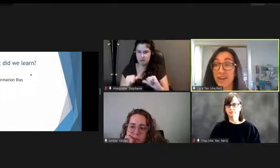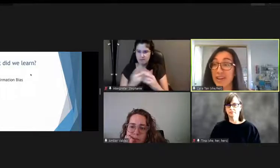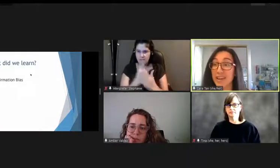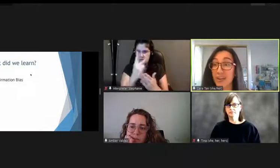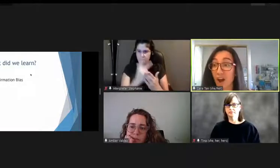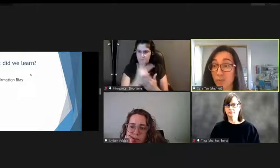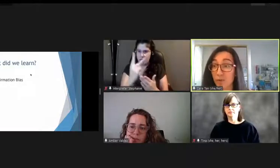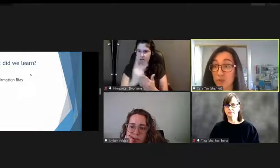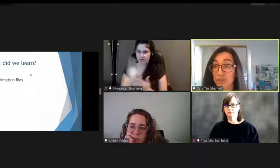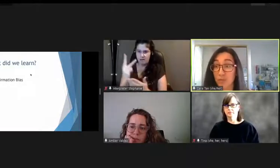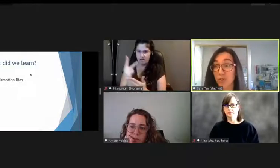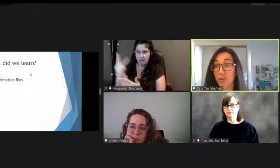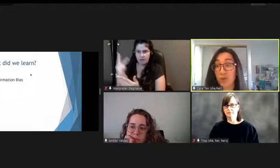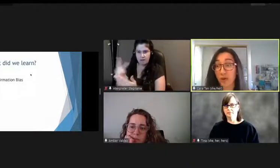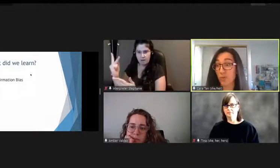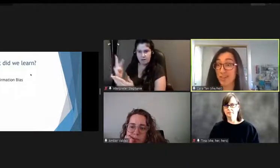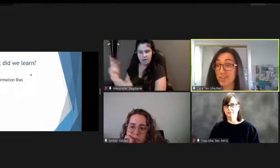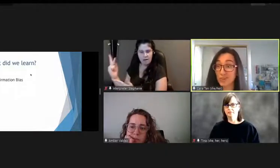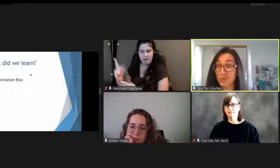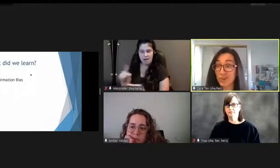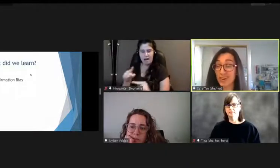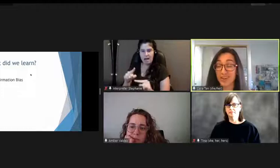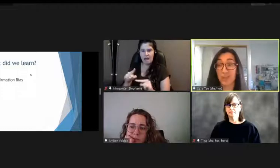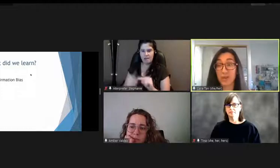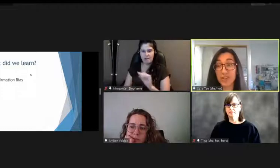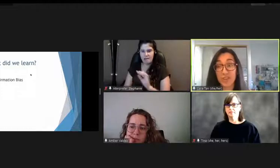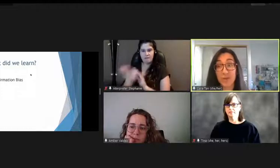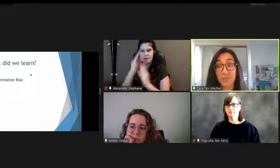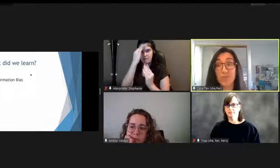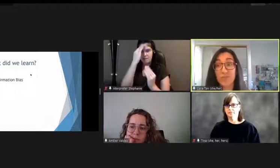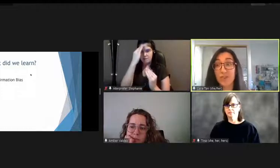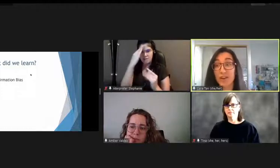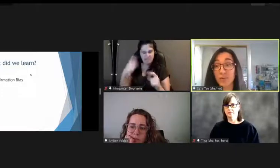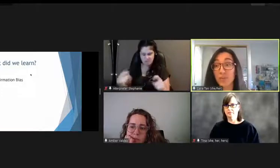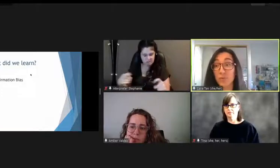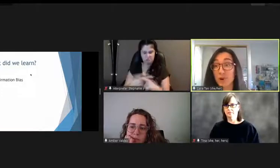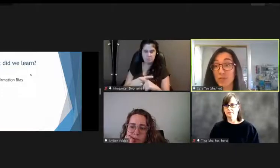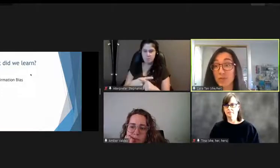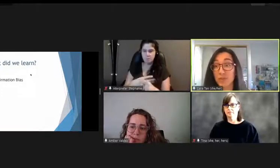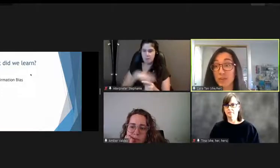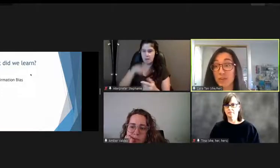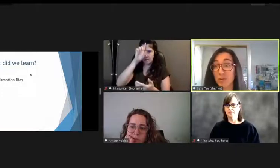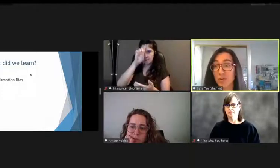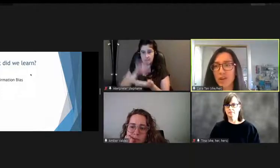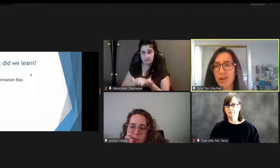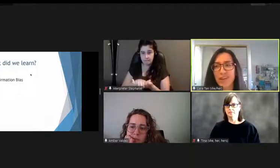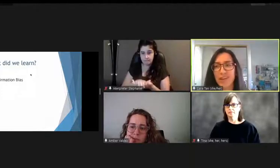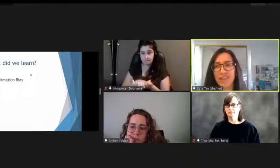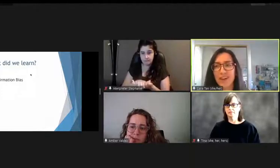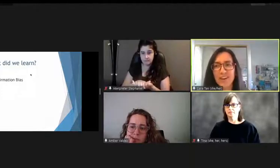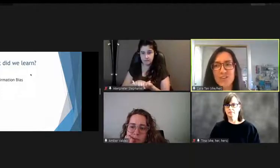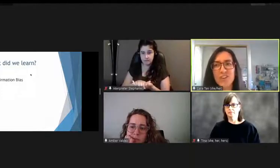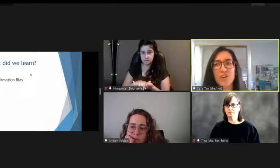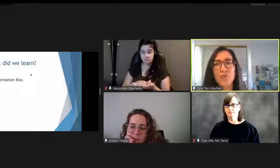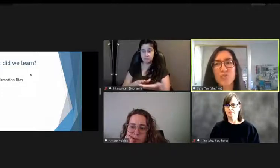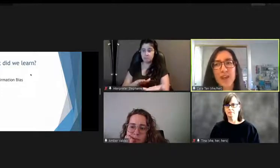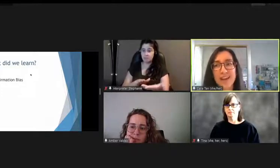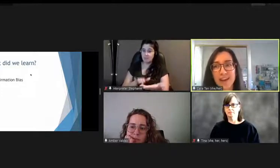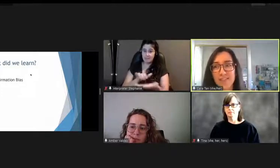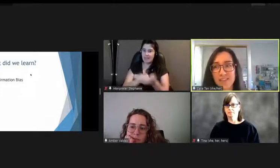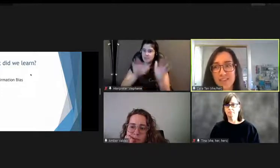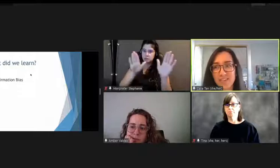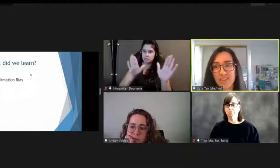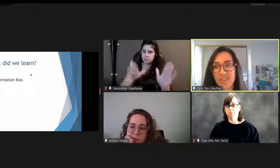try and I cannot prove myself wrong no matter what I do, and I really am trying super hard to prove myself wrong, that's actually